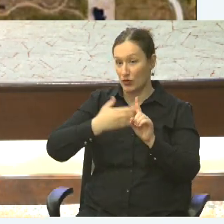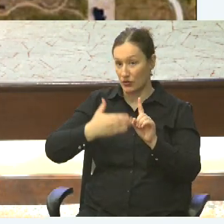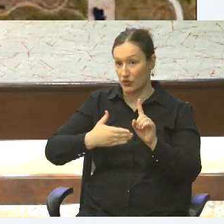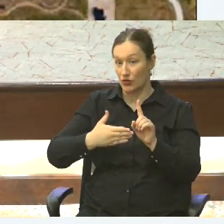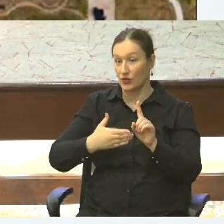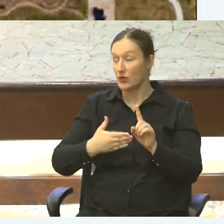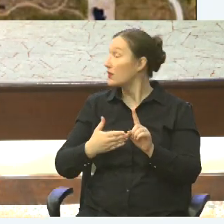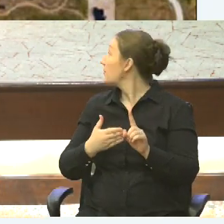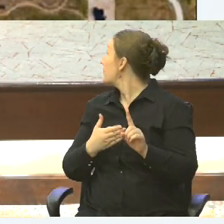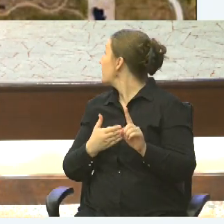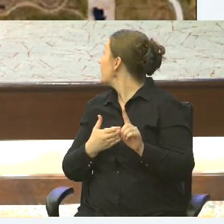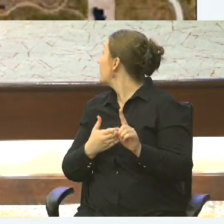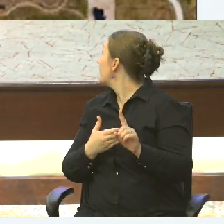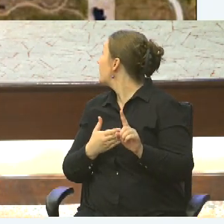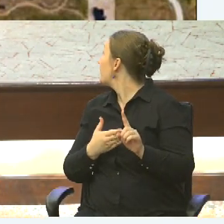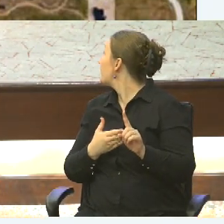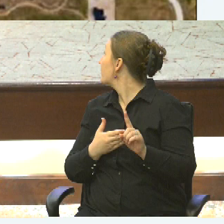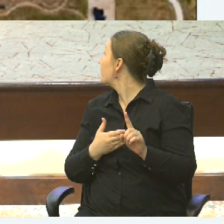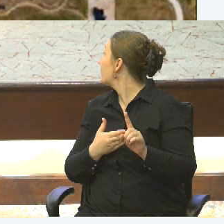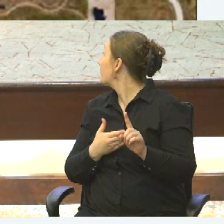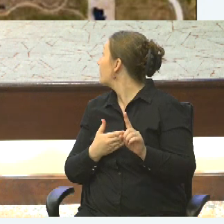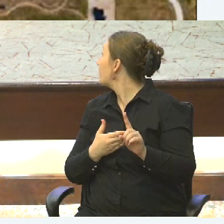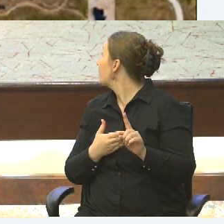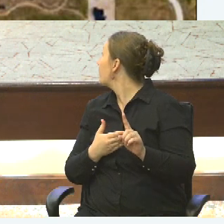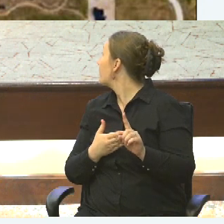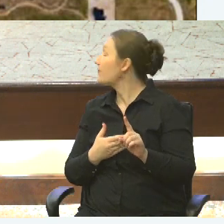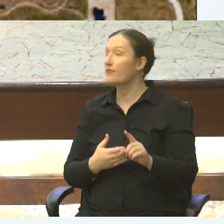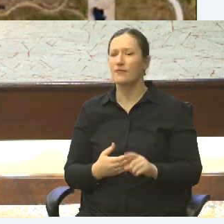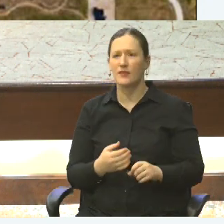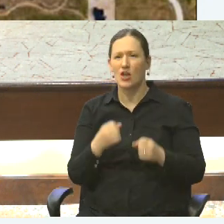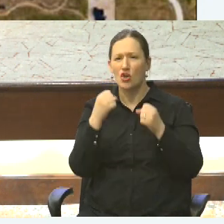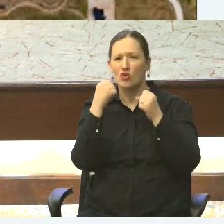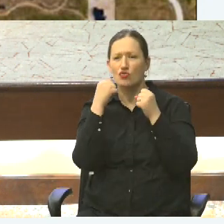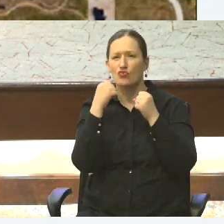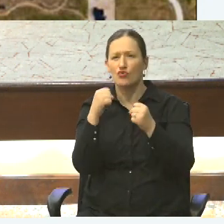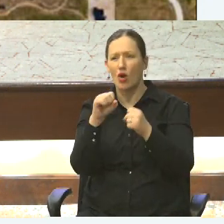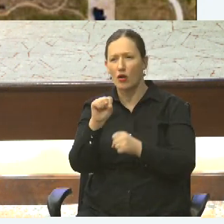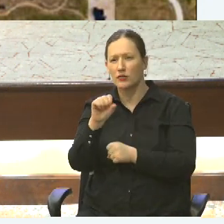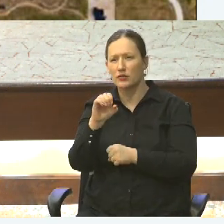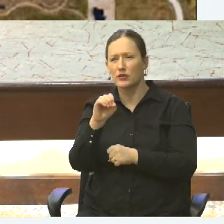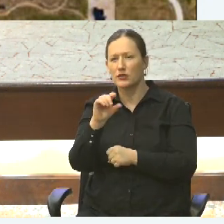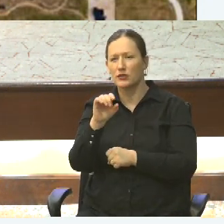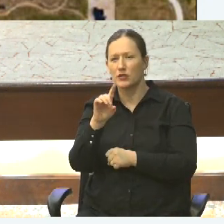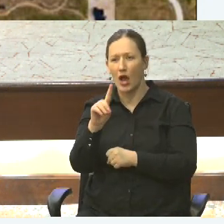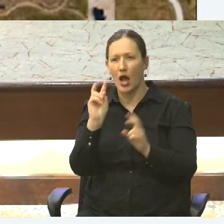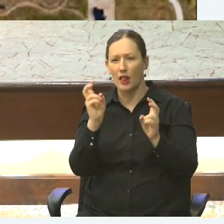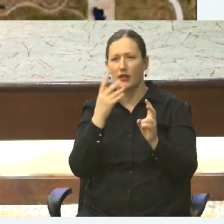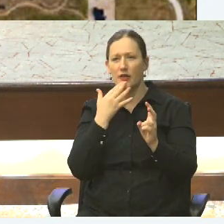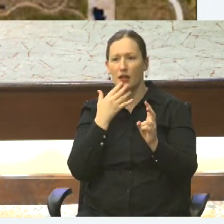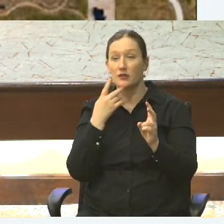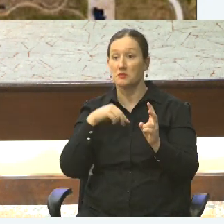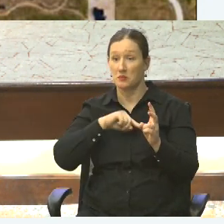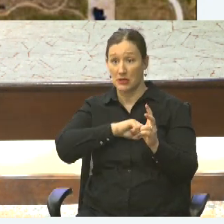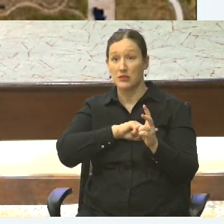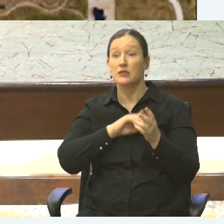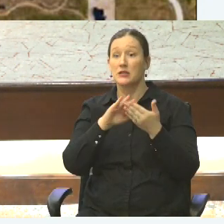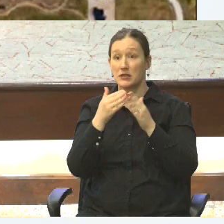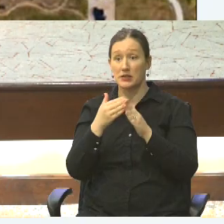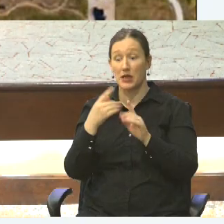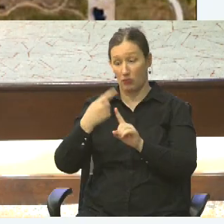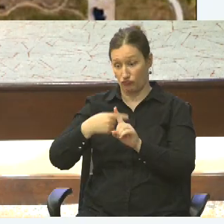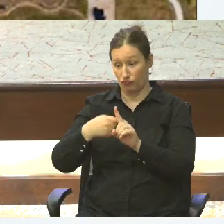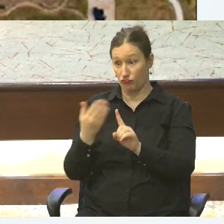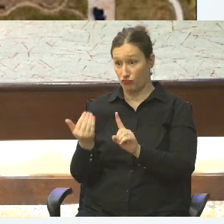colors represent the areas that are actually under lease that the city is collecting rent on. The